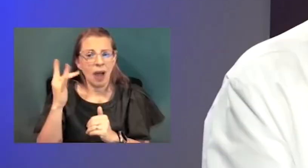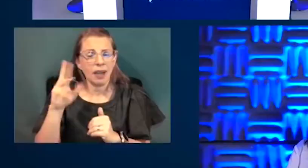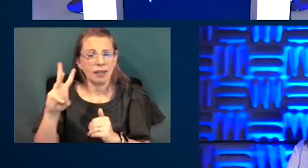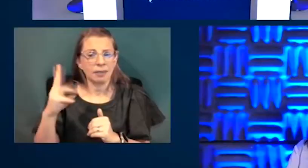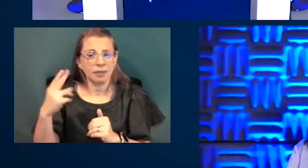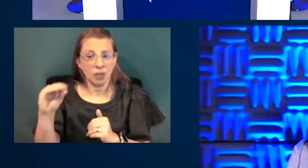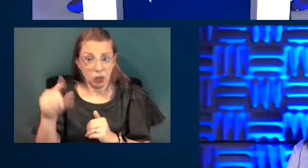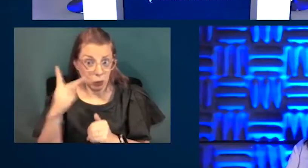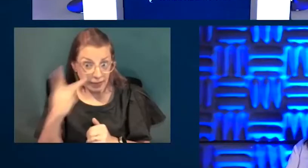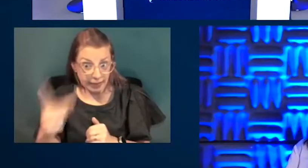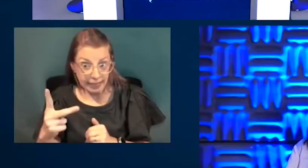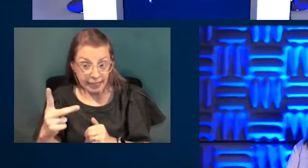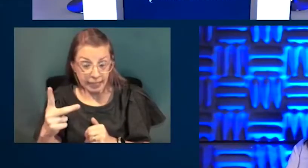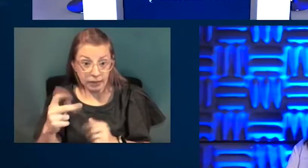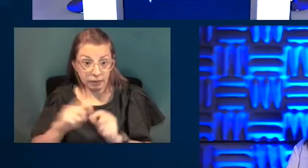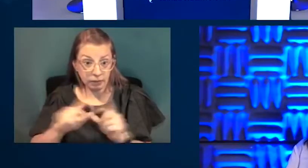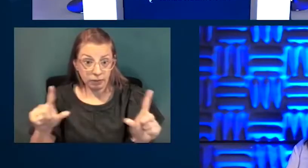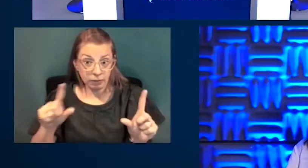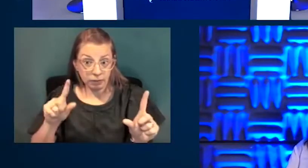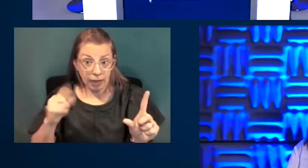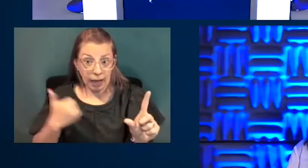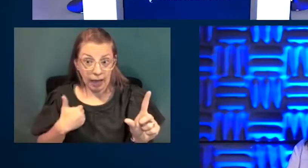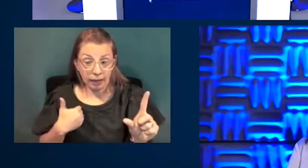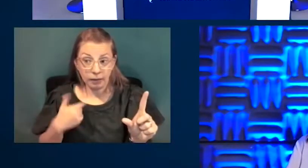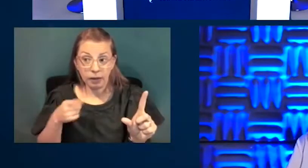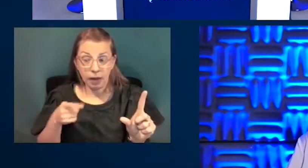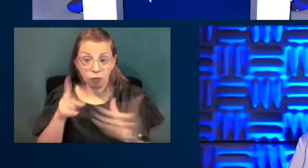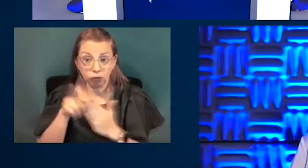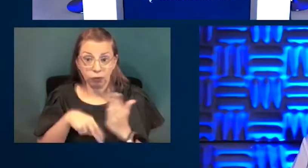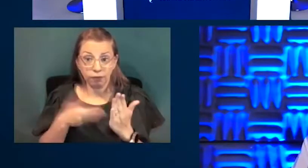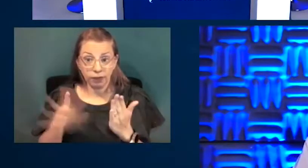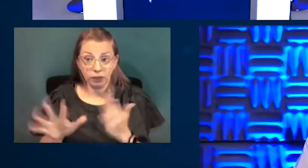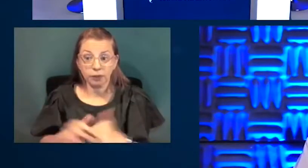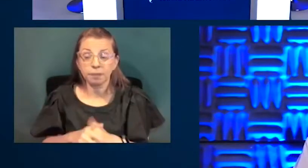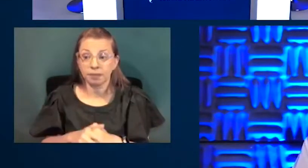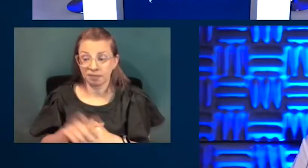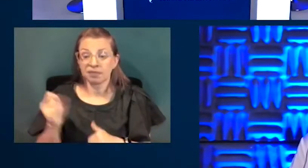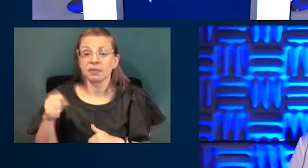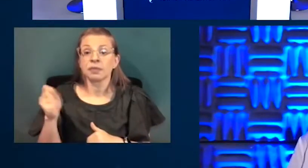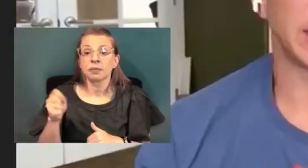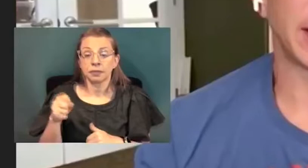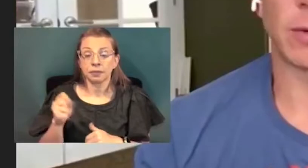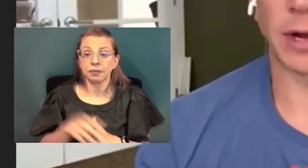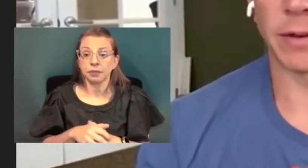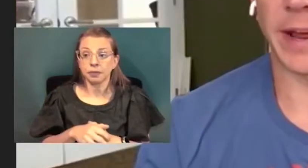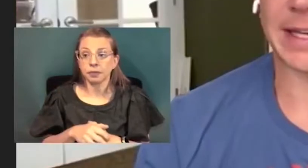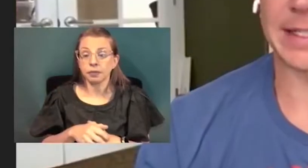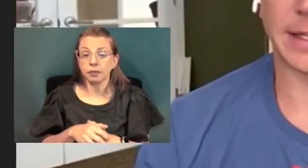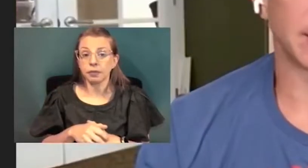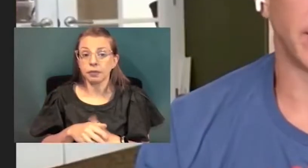got there, Hawkeye? Yeah, I did. Yep. So, I mean, they first say take whatever vaccine is